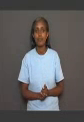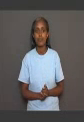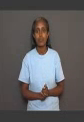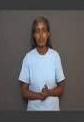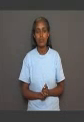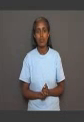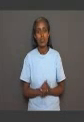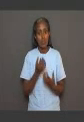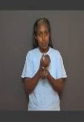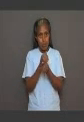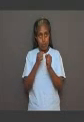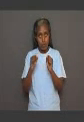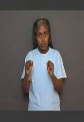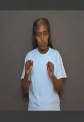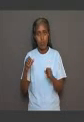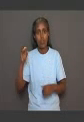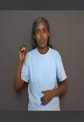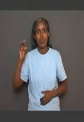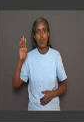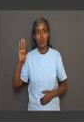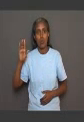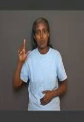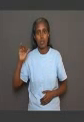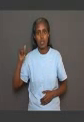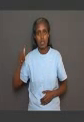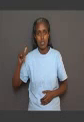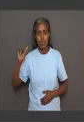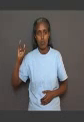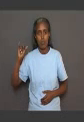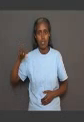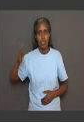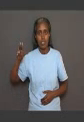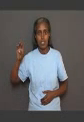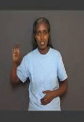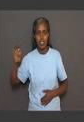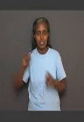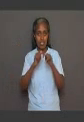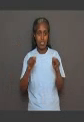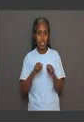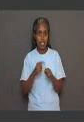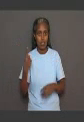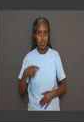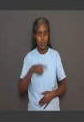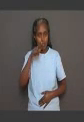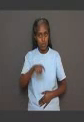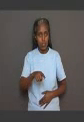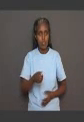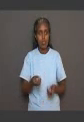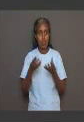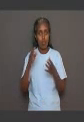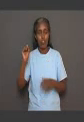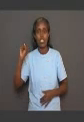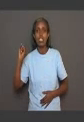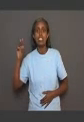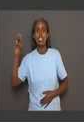In order to solve an oblique triangle, you need the law of sines and the